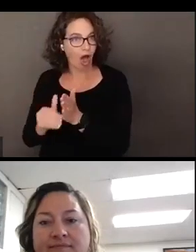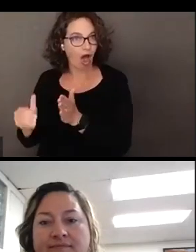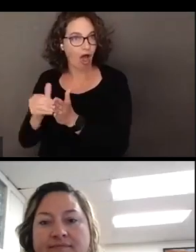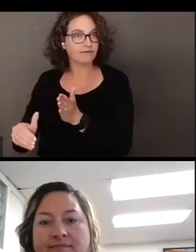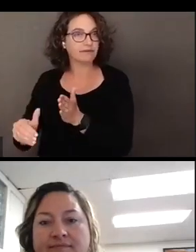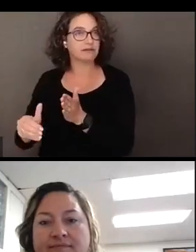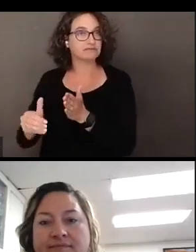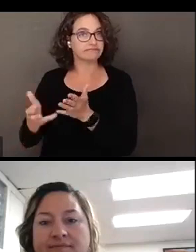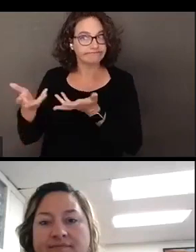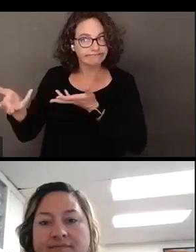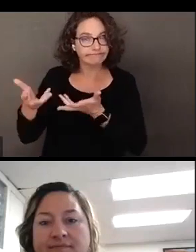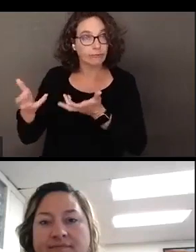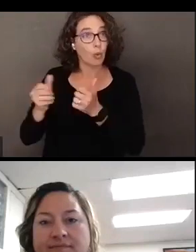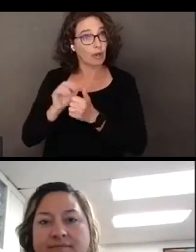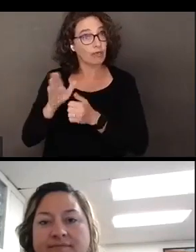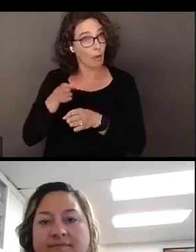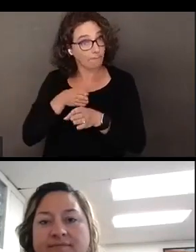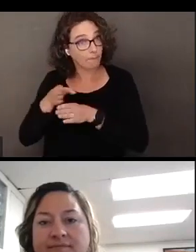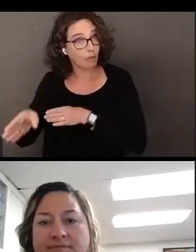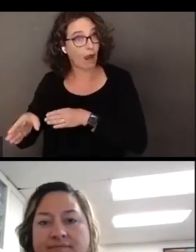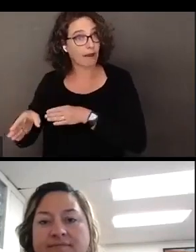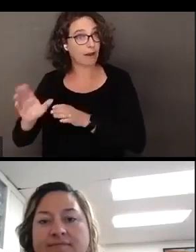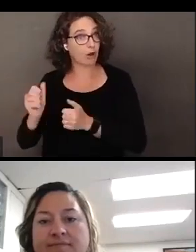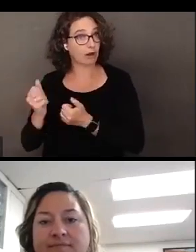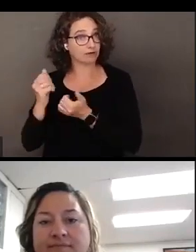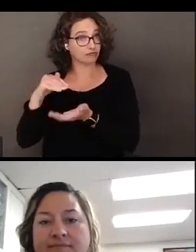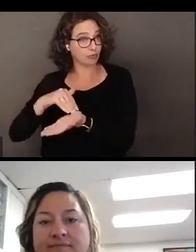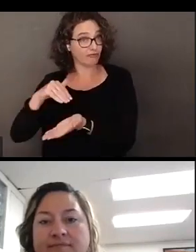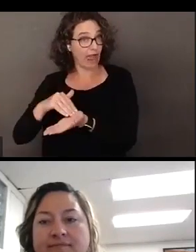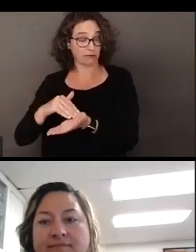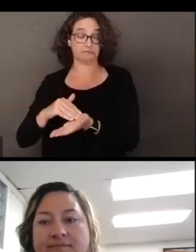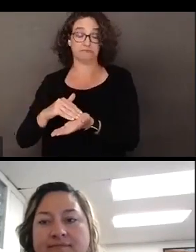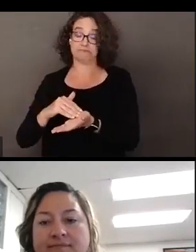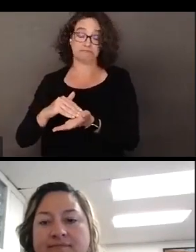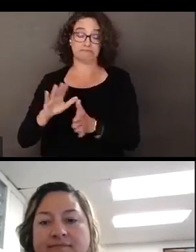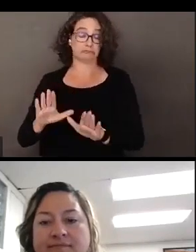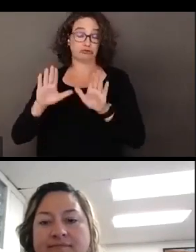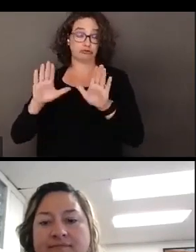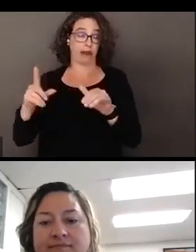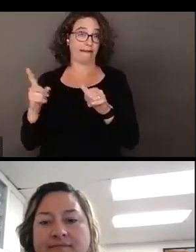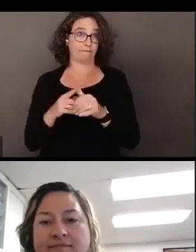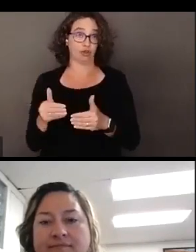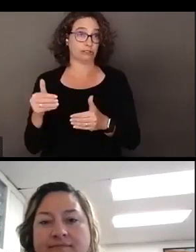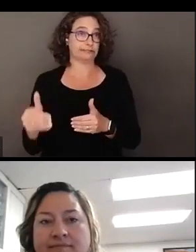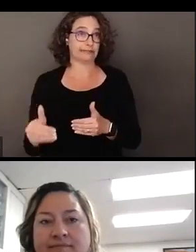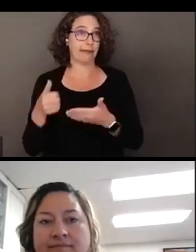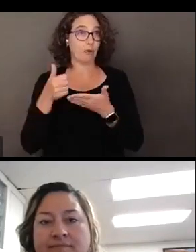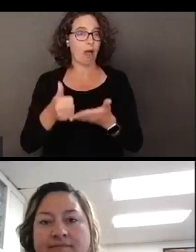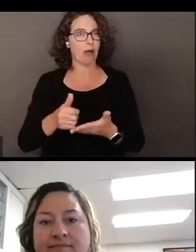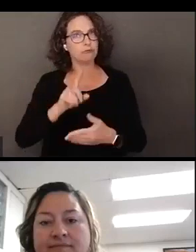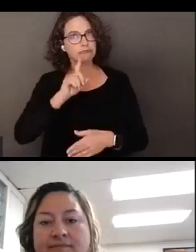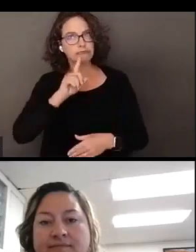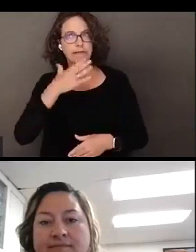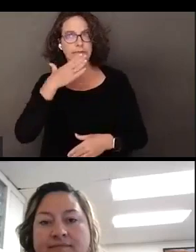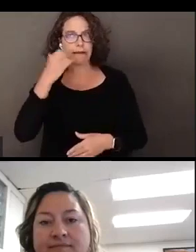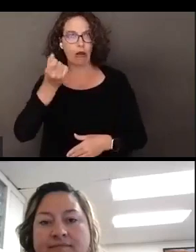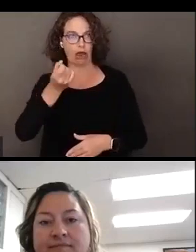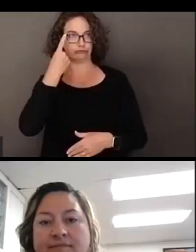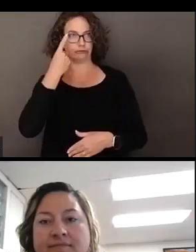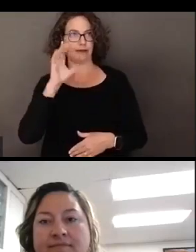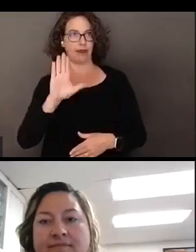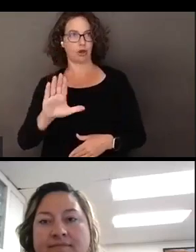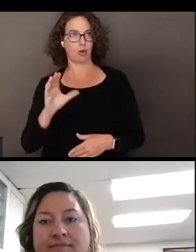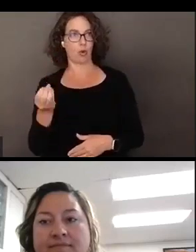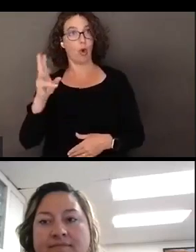your primary care provider is a great first step to really take a better understanding of your own mental health and